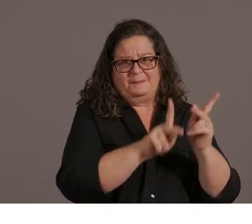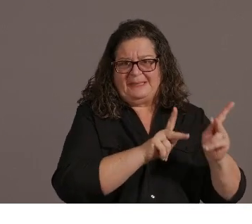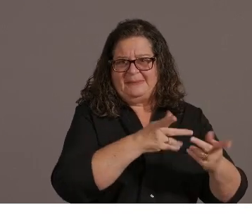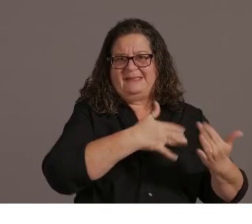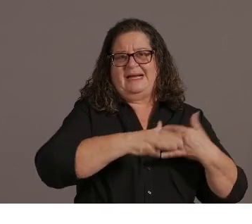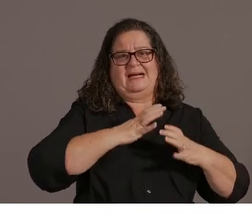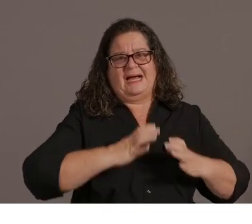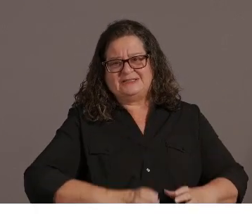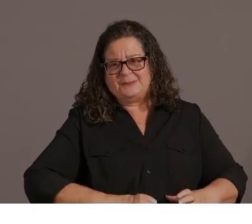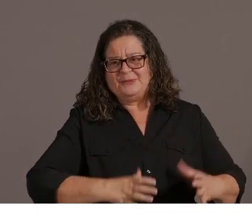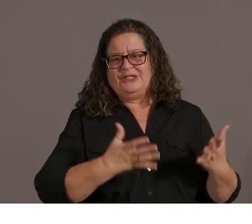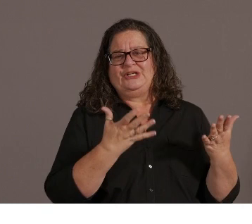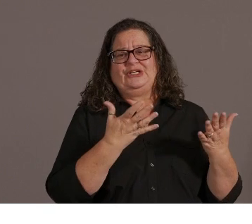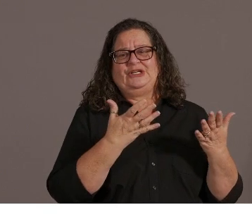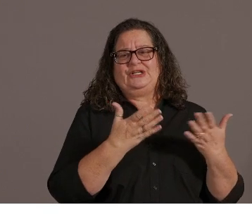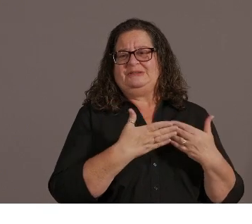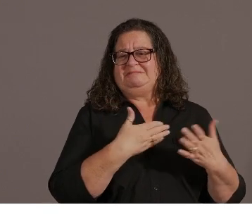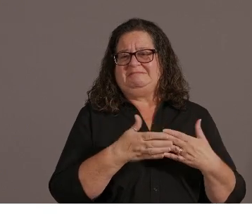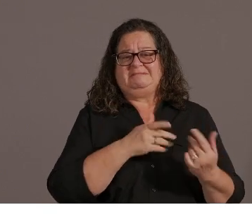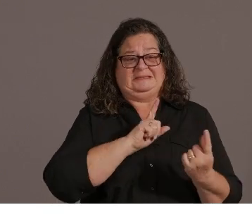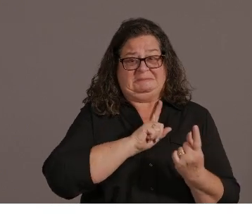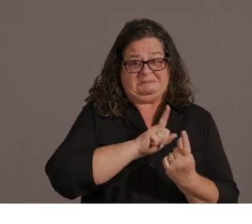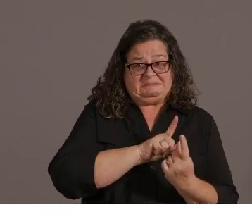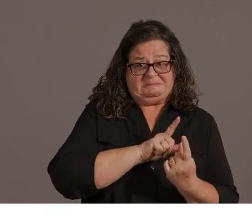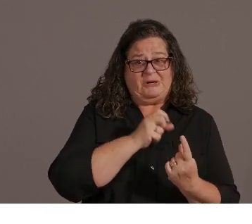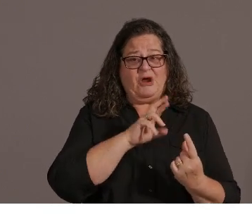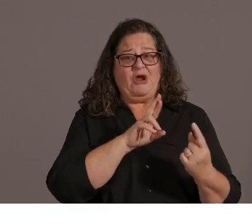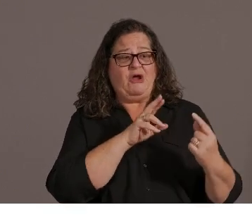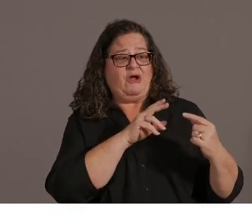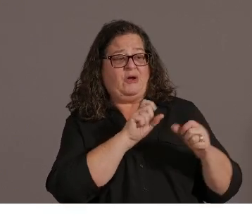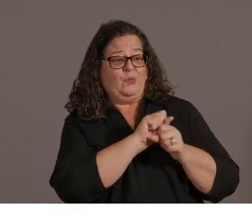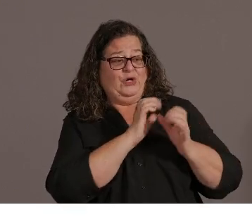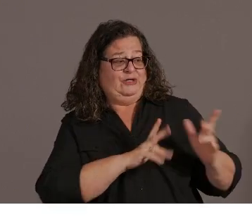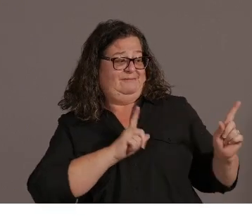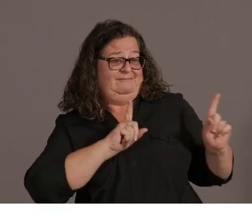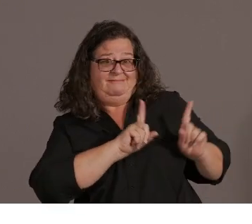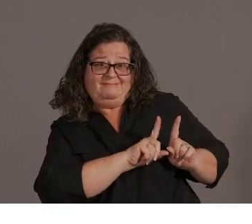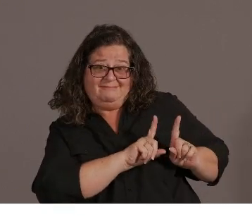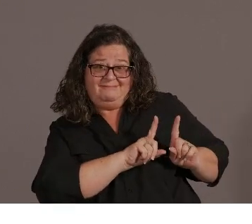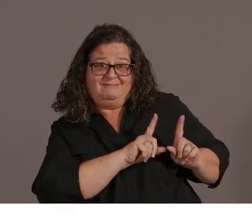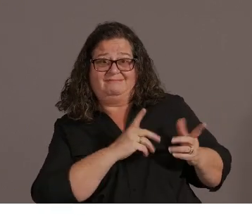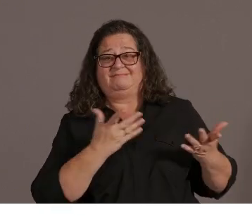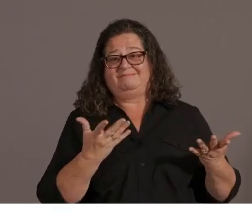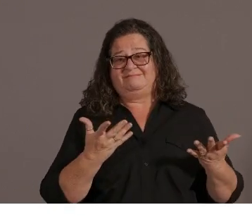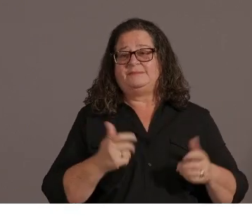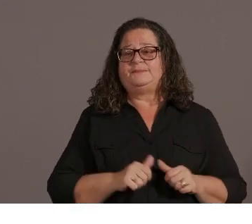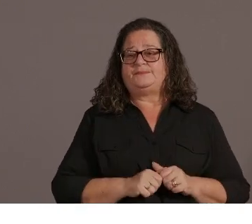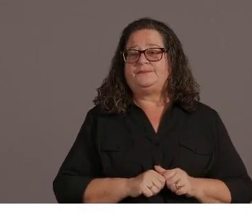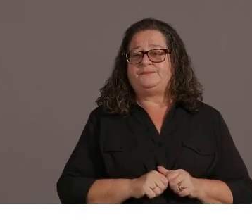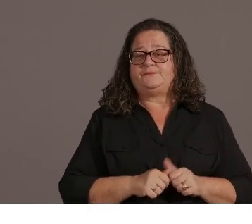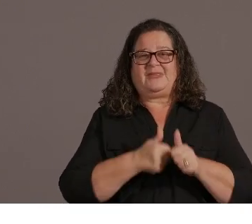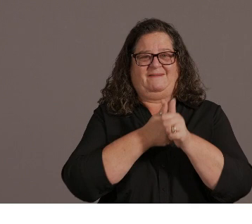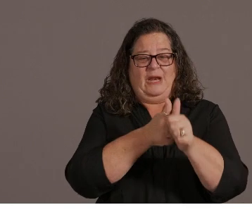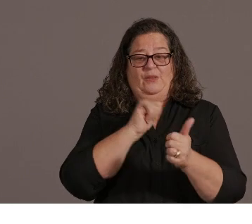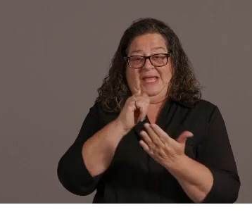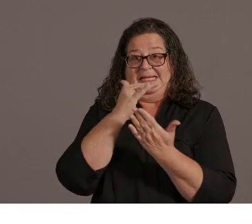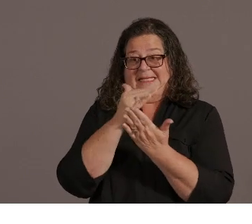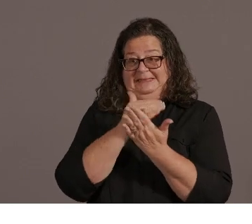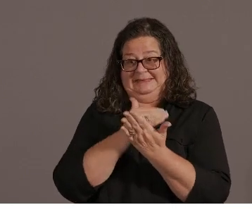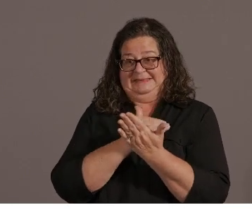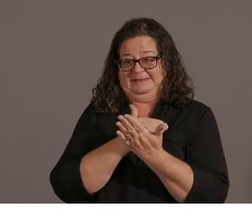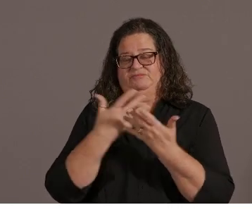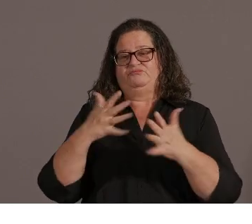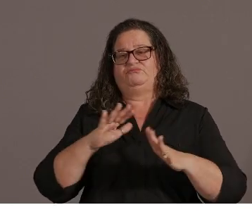to public or other coworkers. And so sticking with that list, we've already covered a couple of those, our first